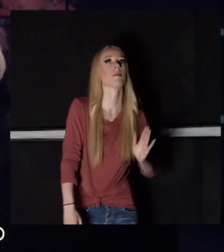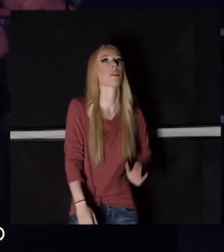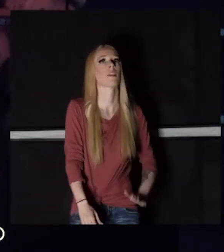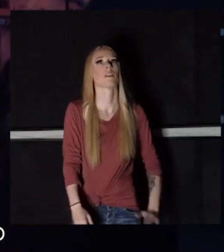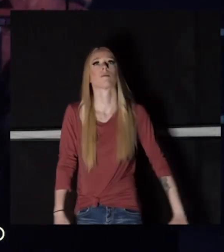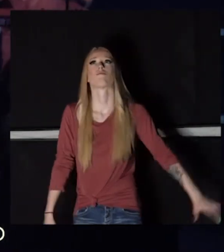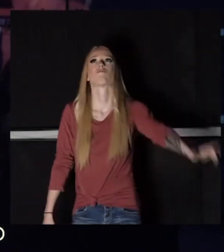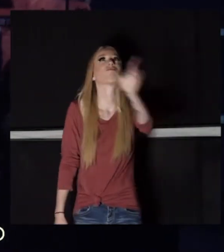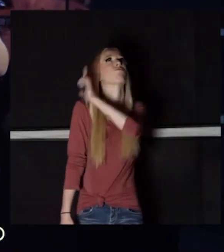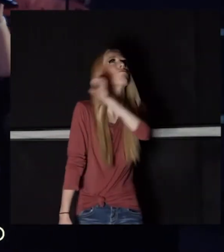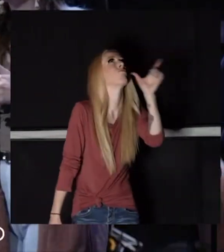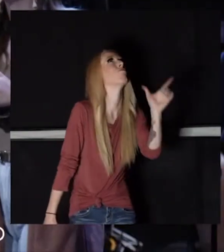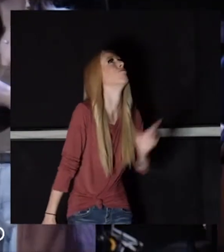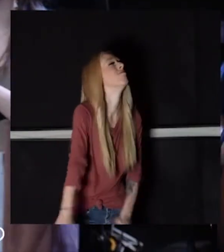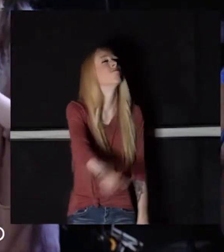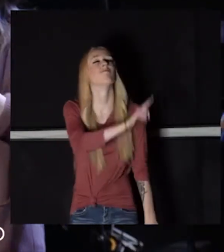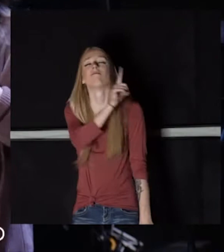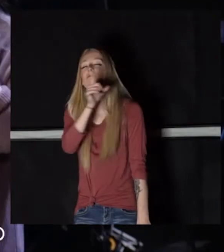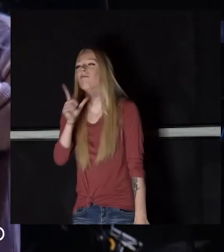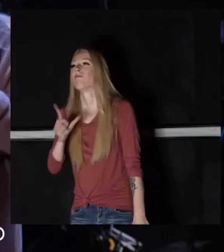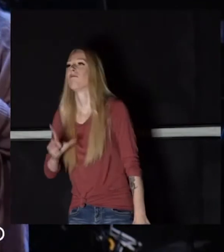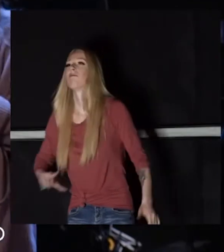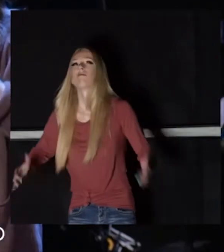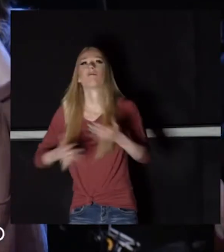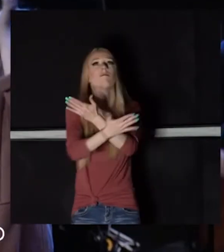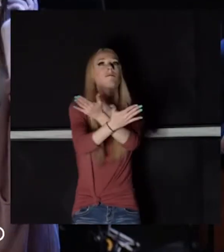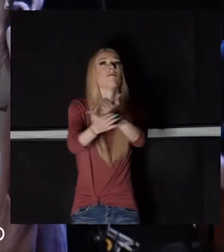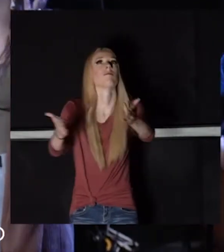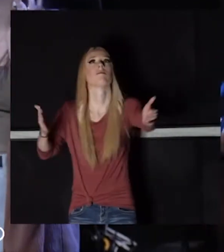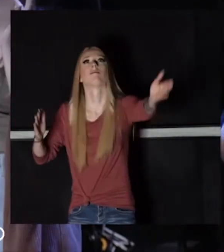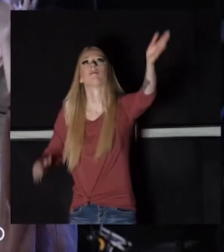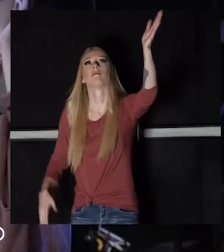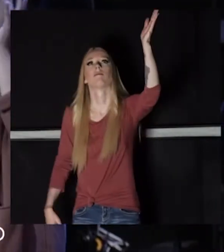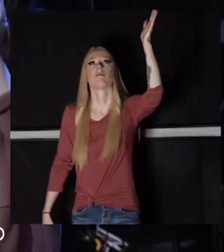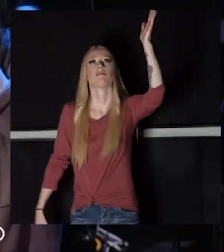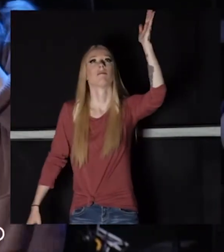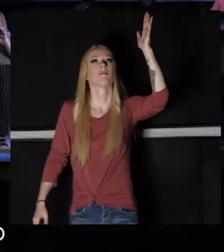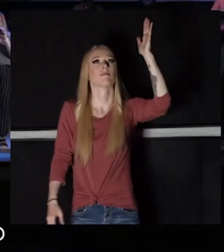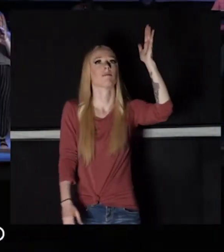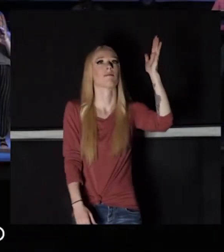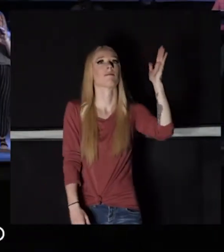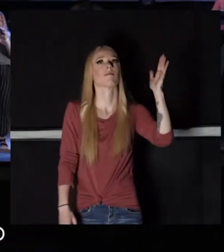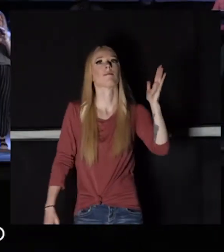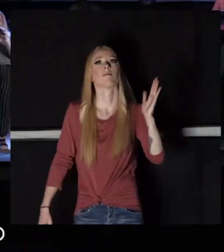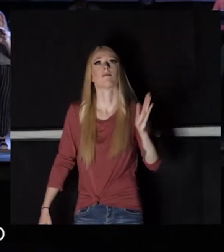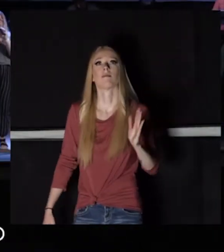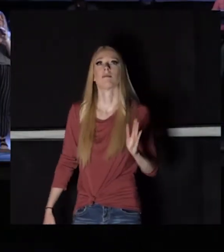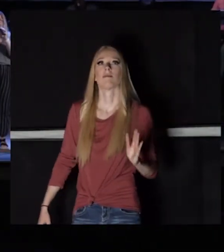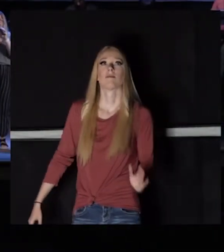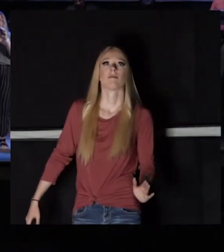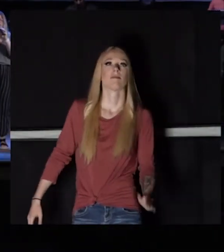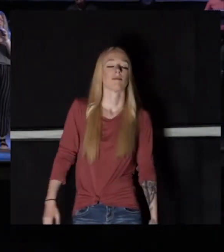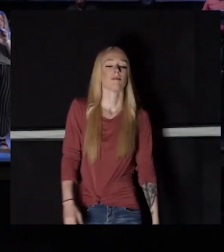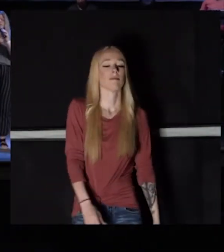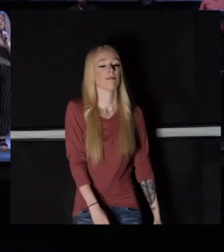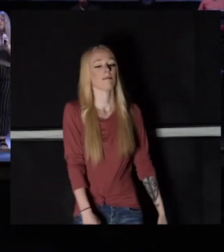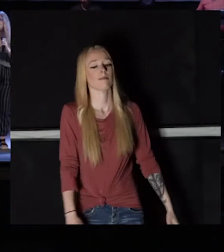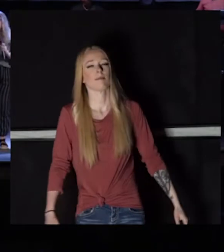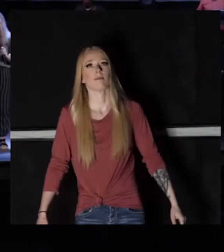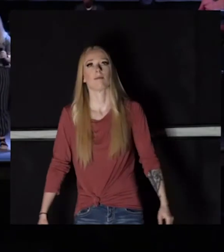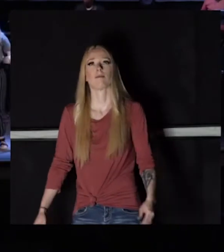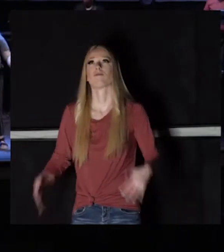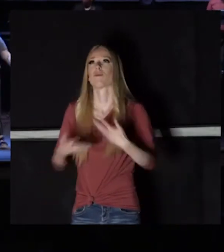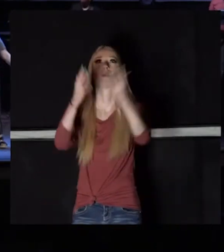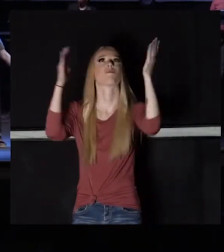God. And oh Lord, oh sing, oh Lord, our God. We give